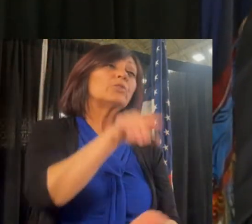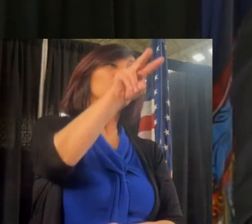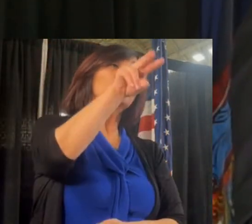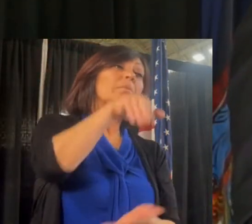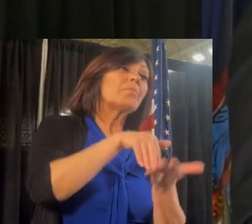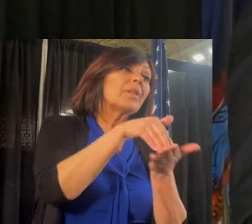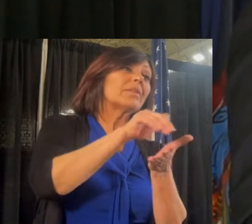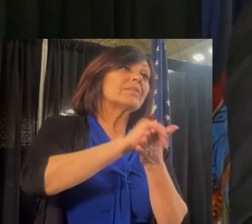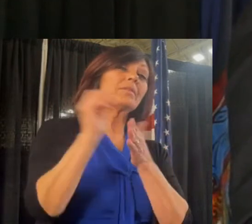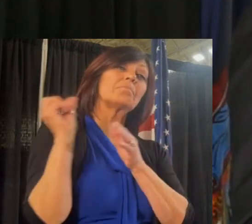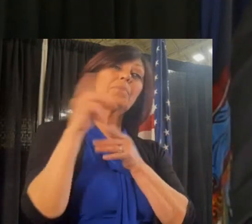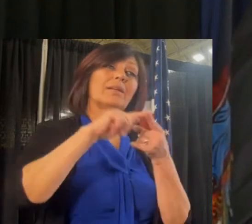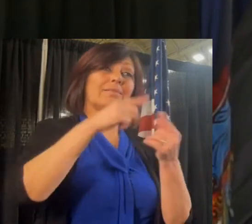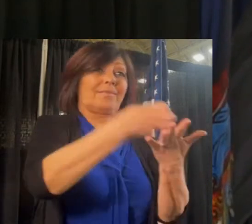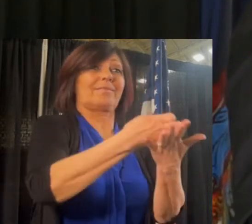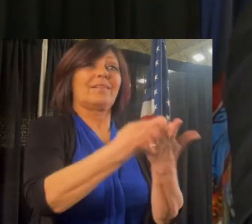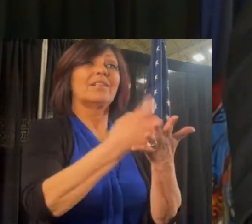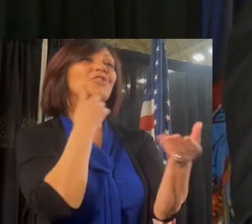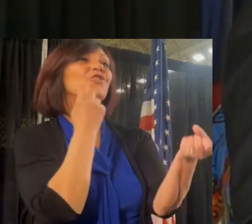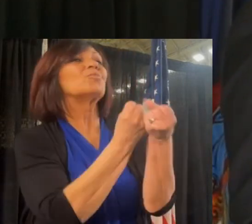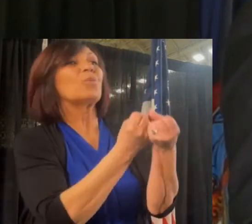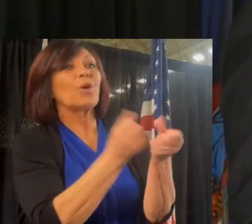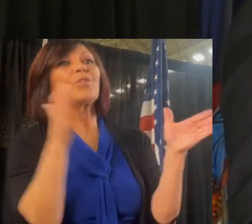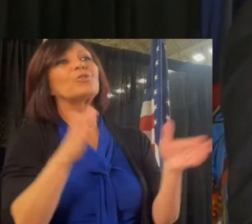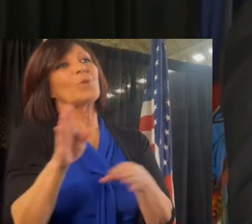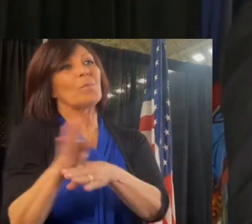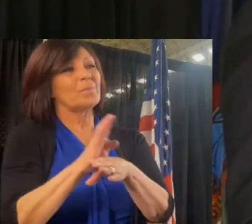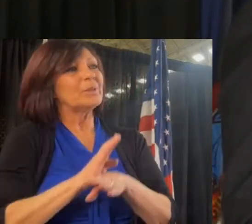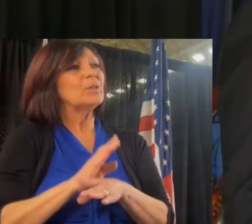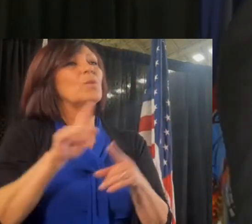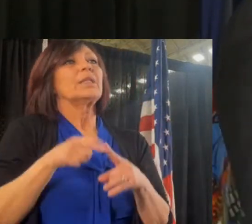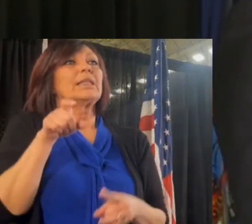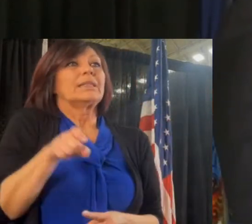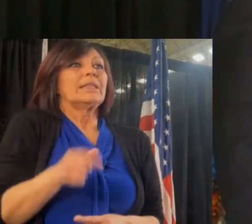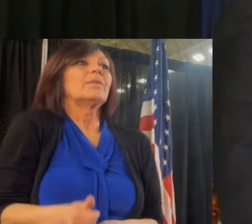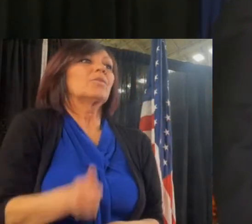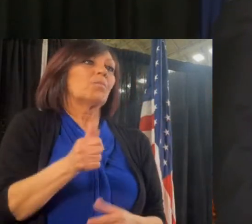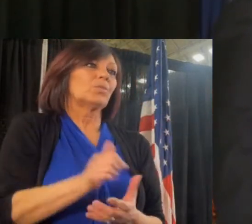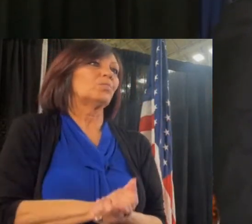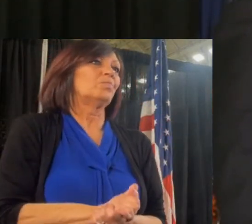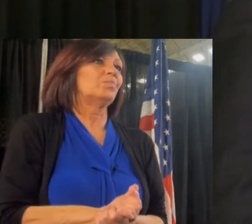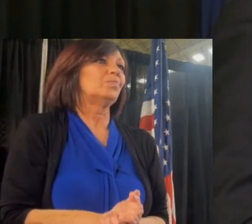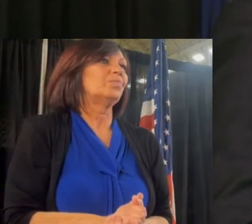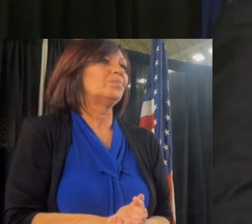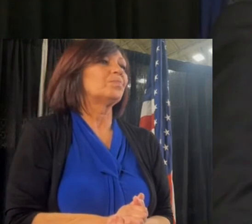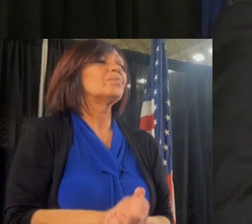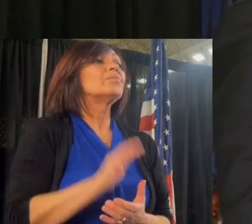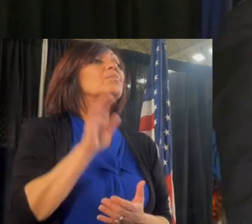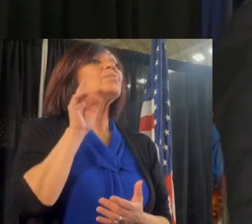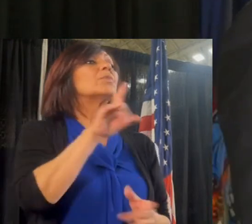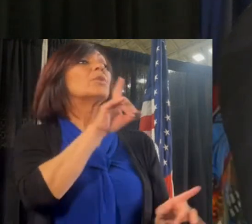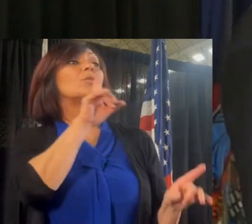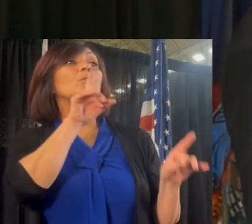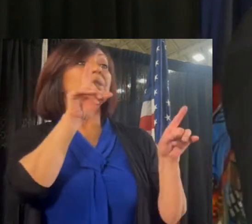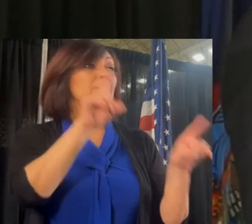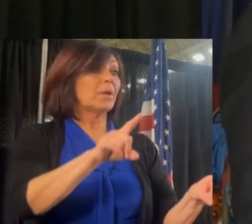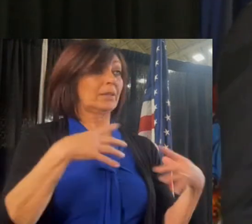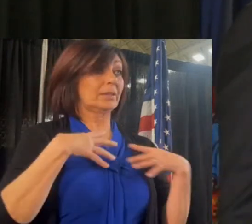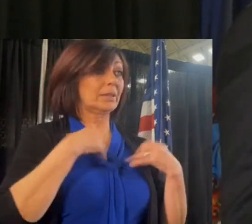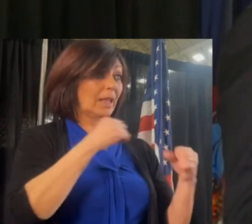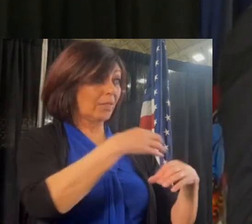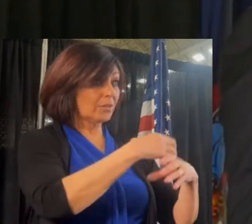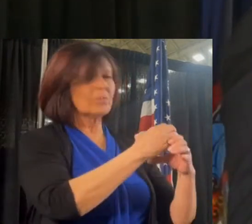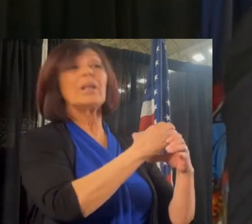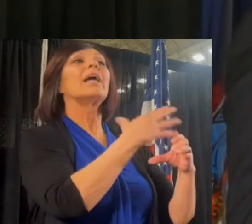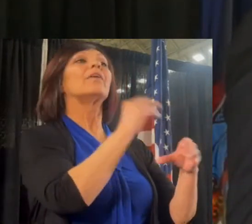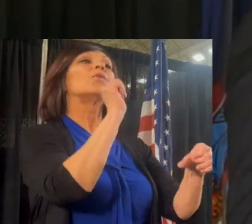our economy and supported small businesses when they needed it most. The response to the health crisis and